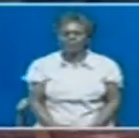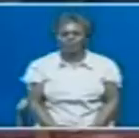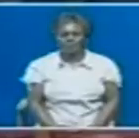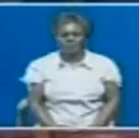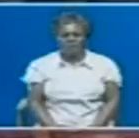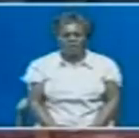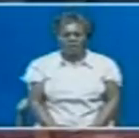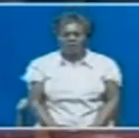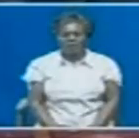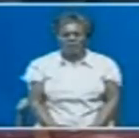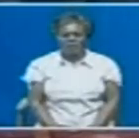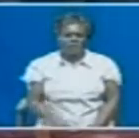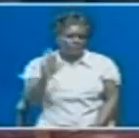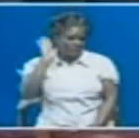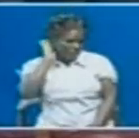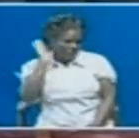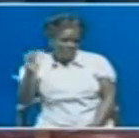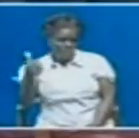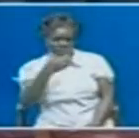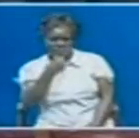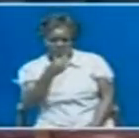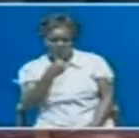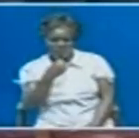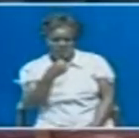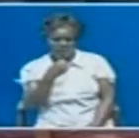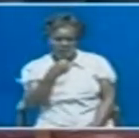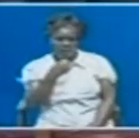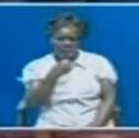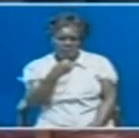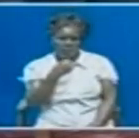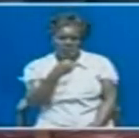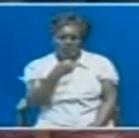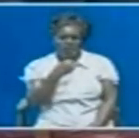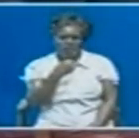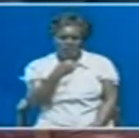Mm. God almighty. Mm. And listen to this man. Oramat Morintat says,